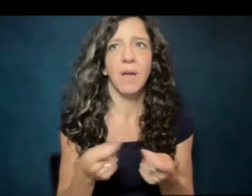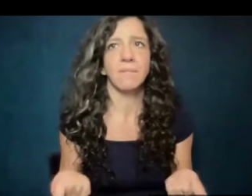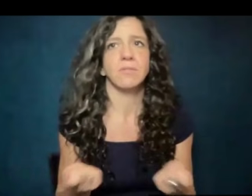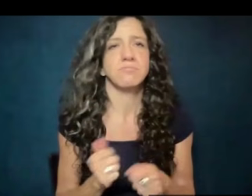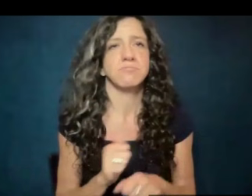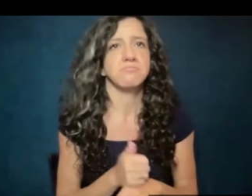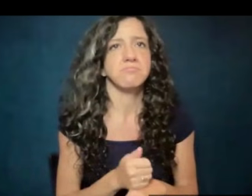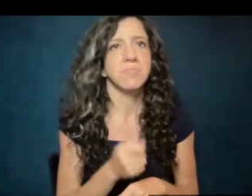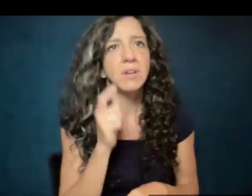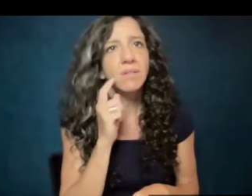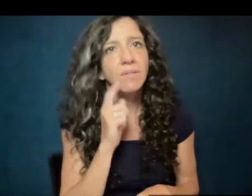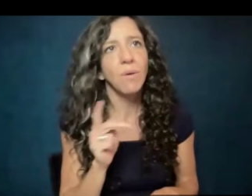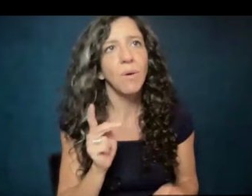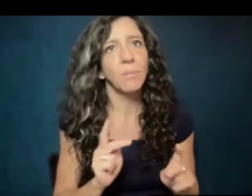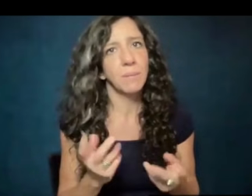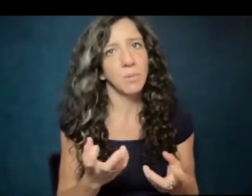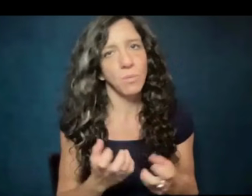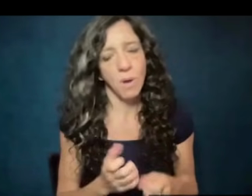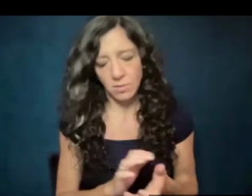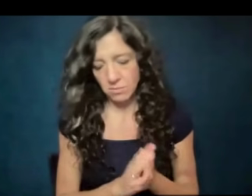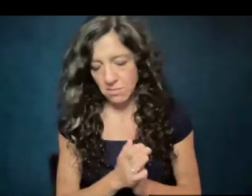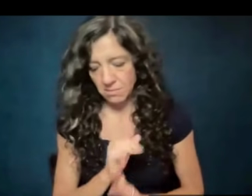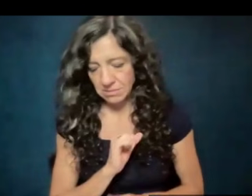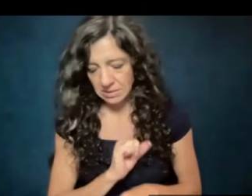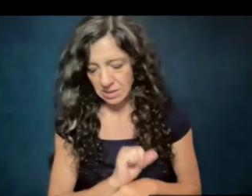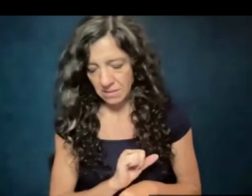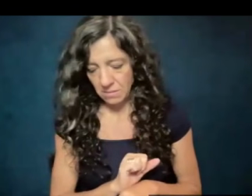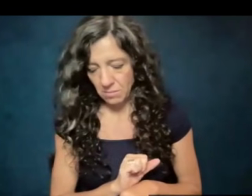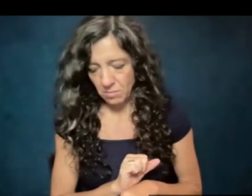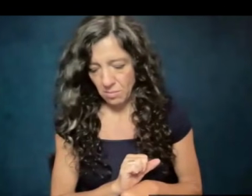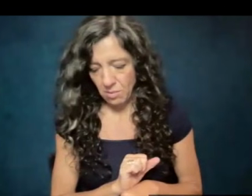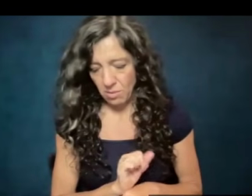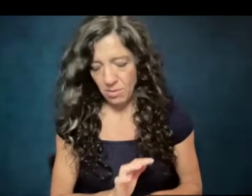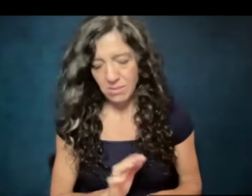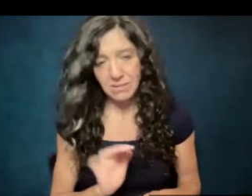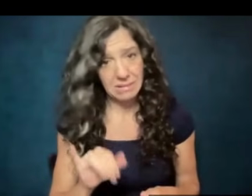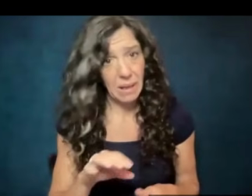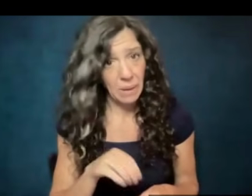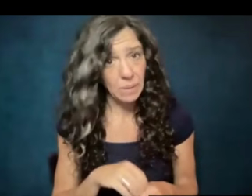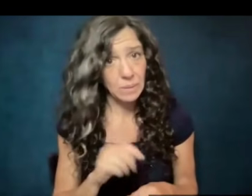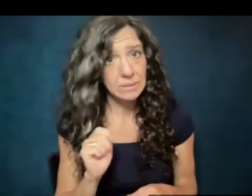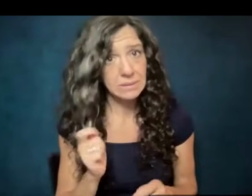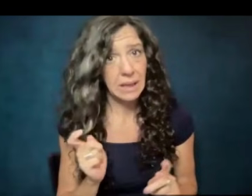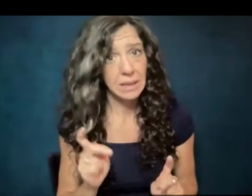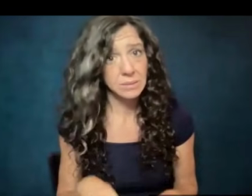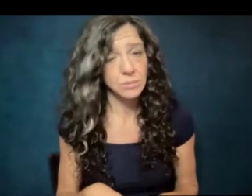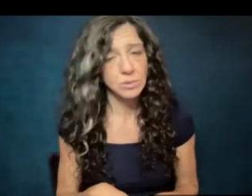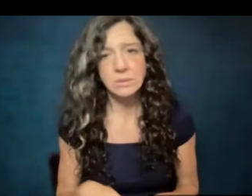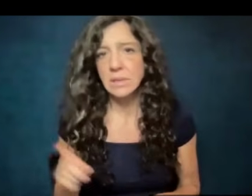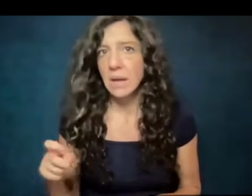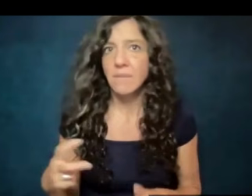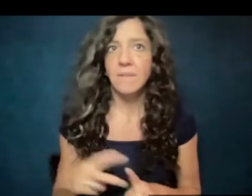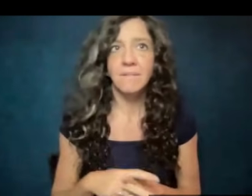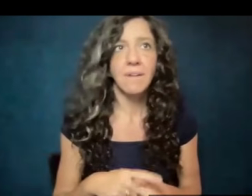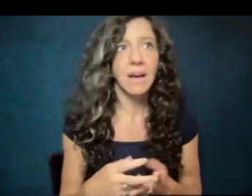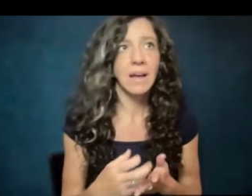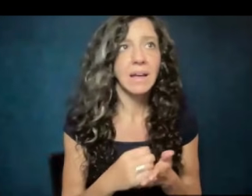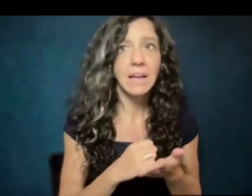self-employed. And that team member includes a tax person. They're going to have to file income